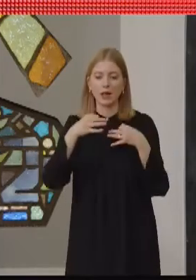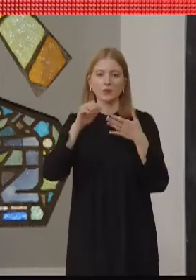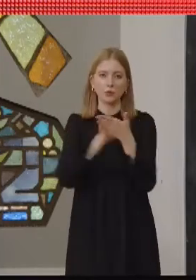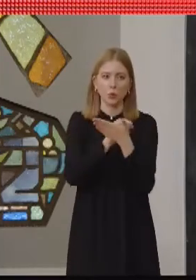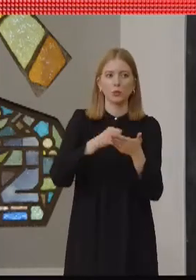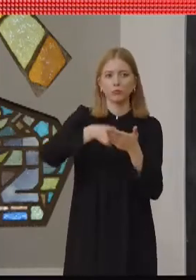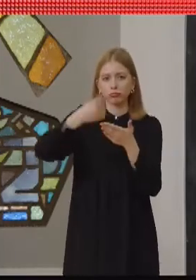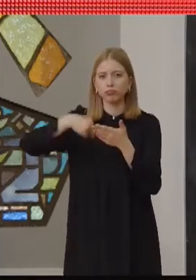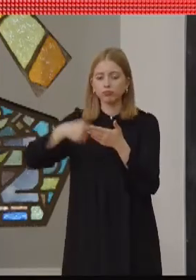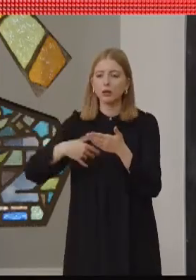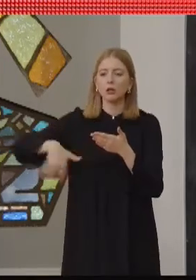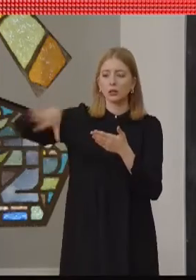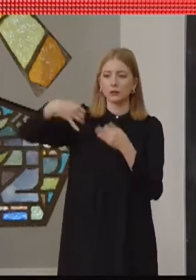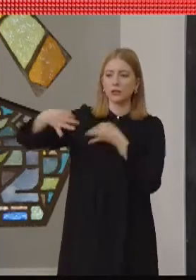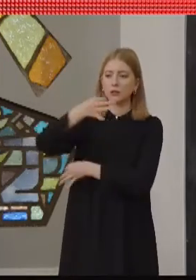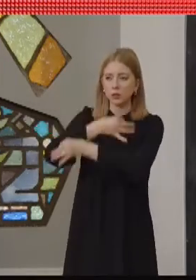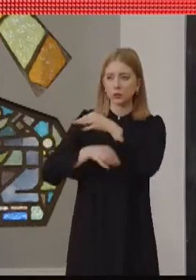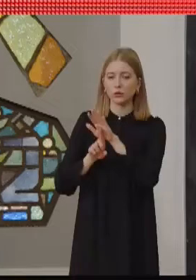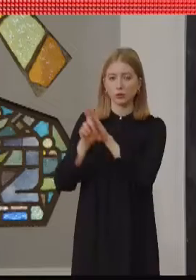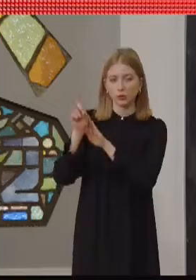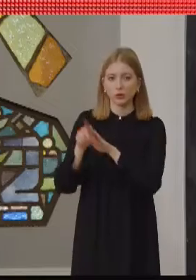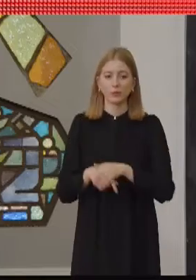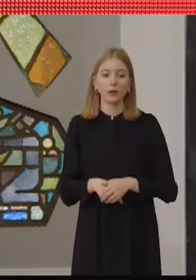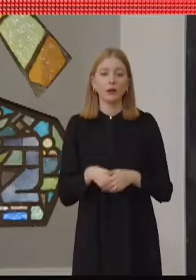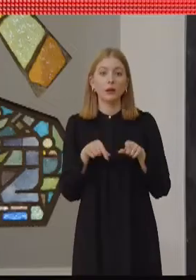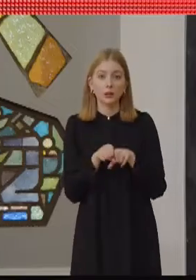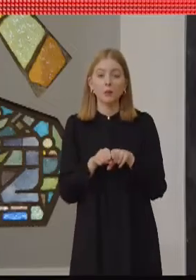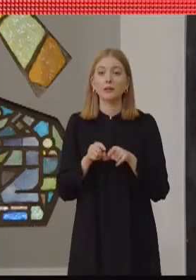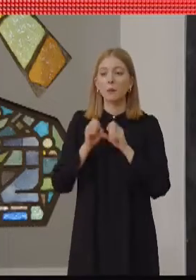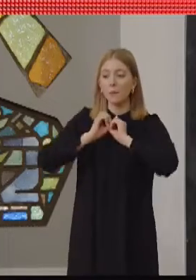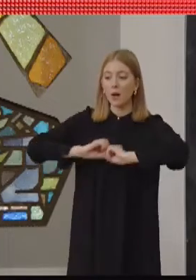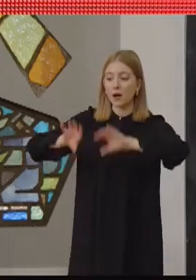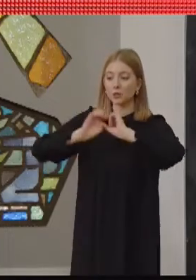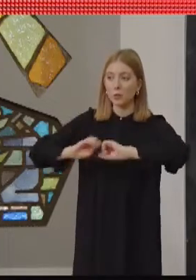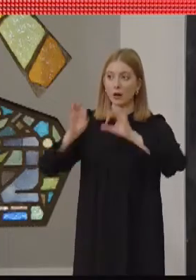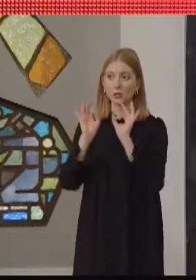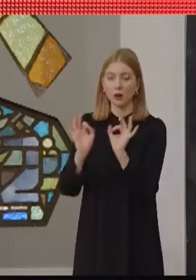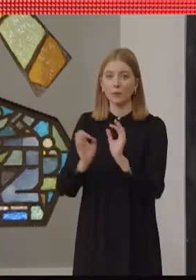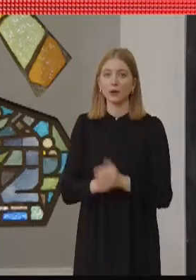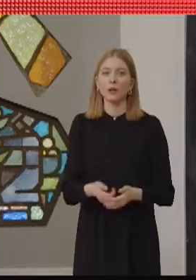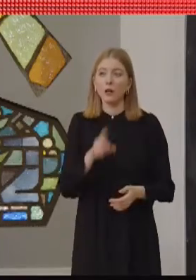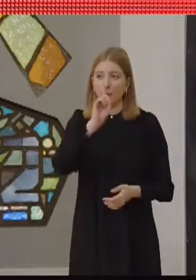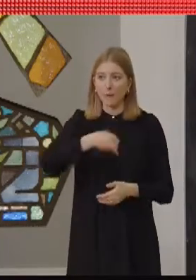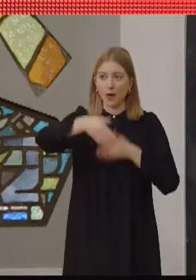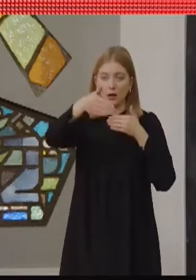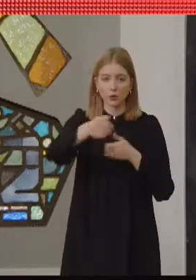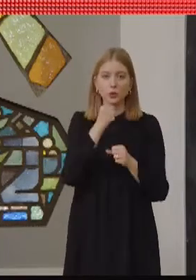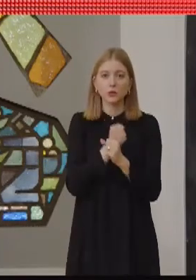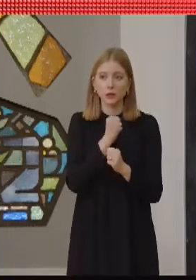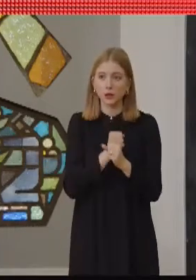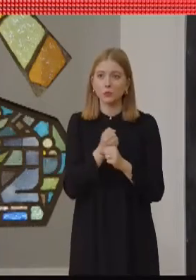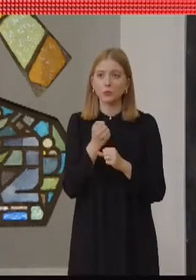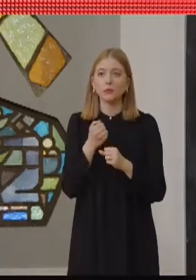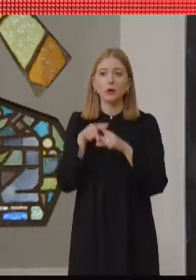is responsible for legislation on this matter, and the